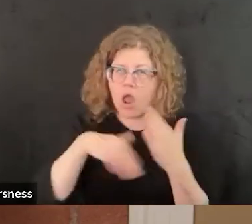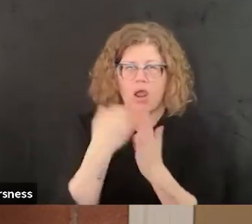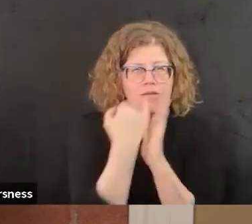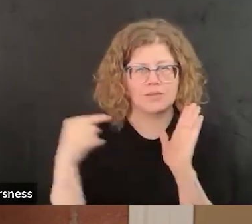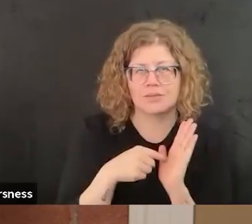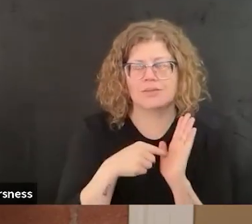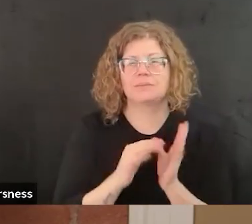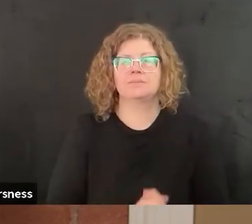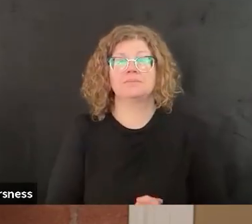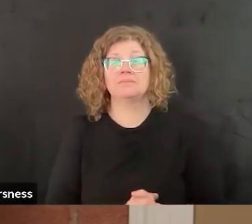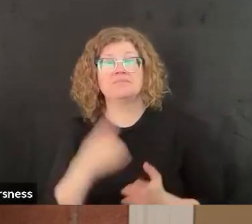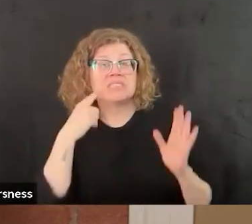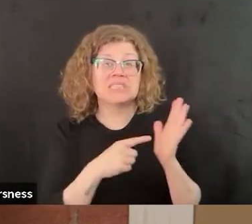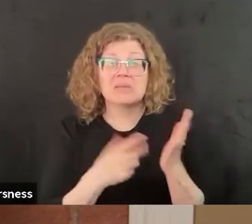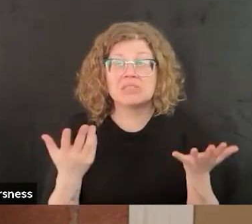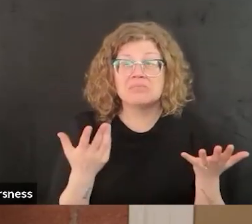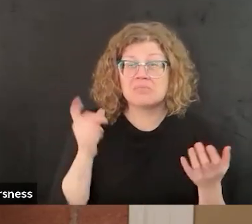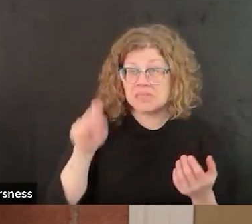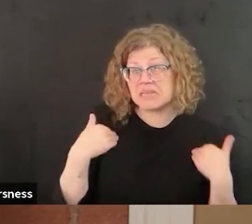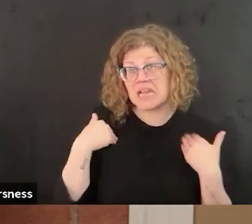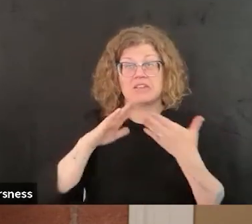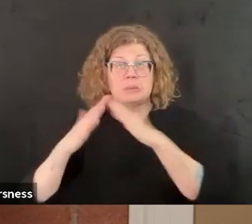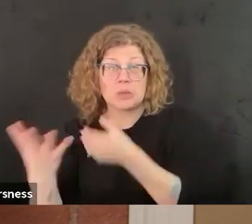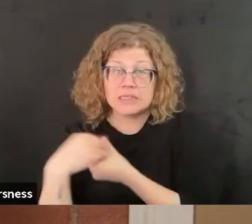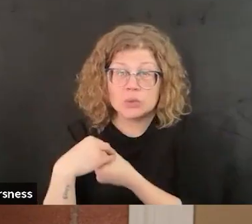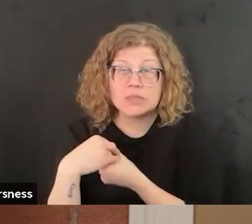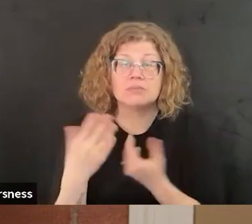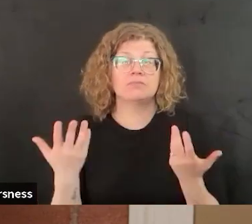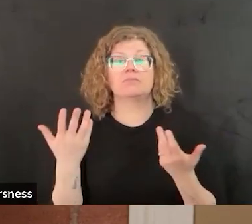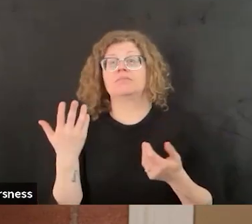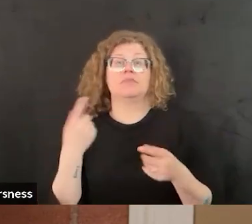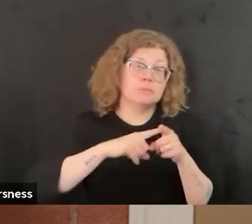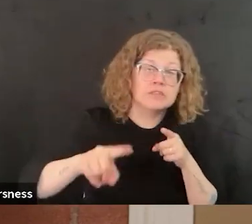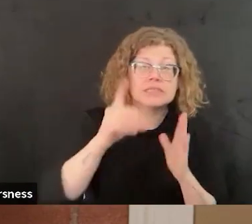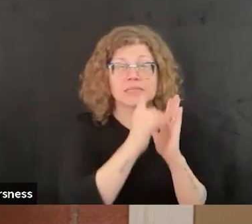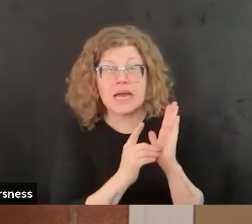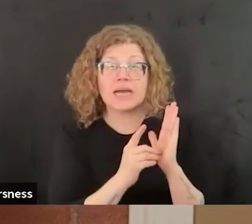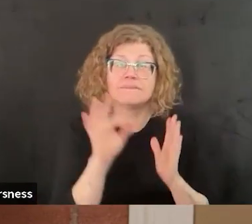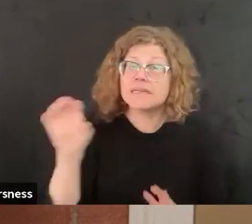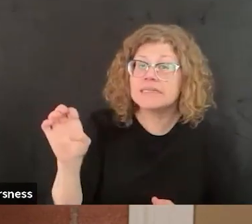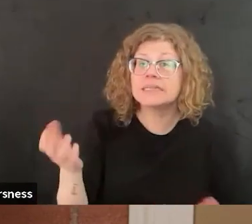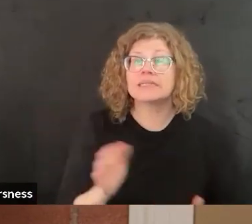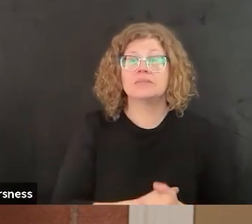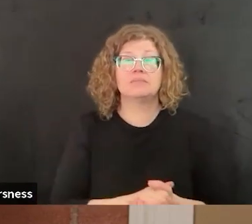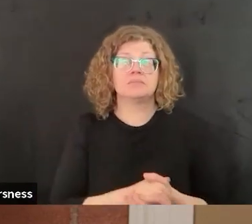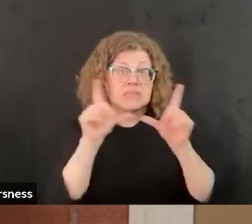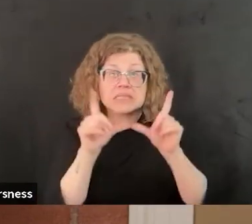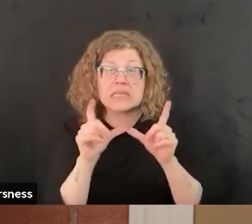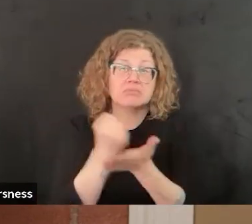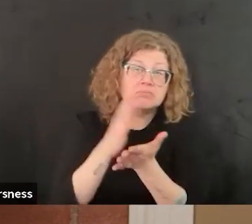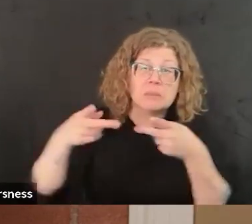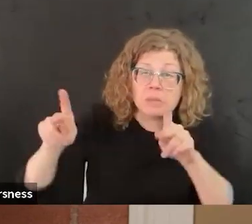artwork itself. Those might include community engagement, professional design fees,